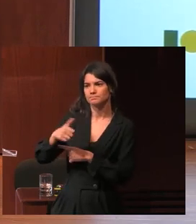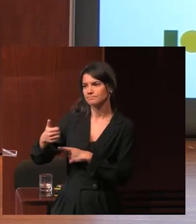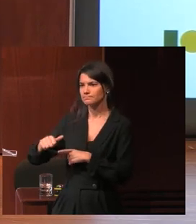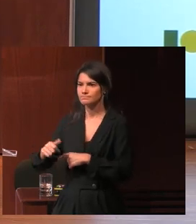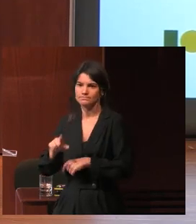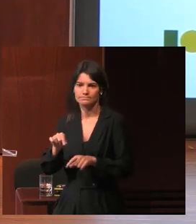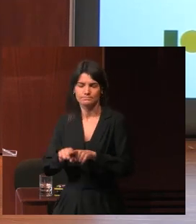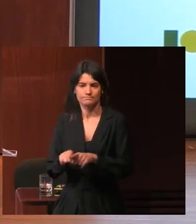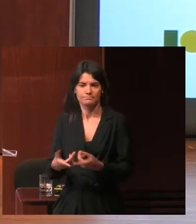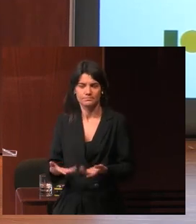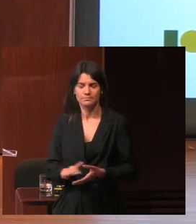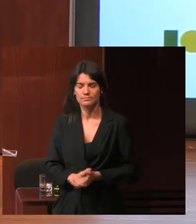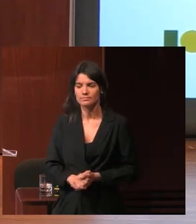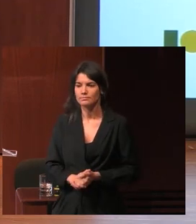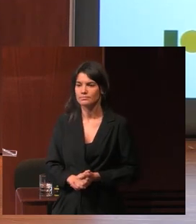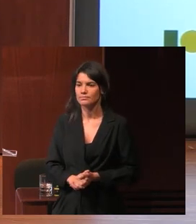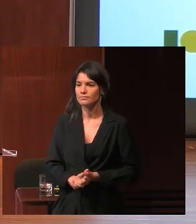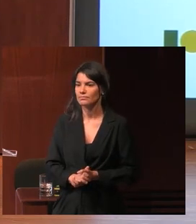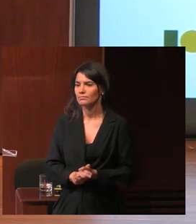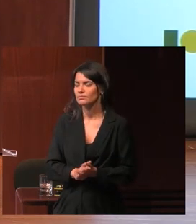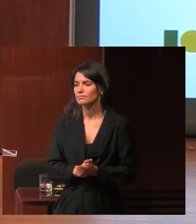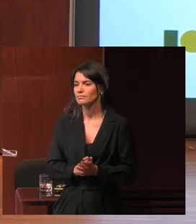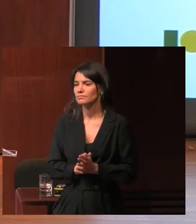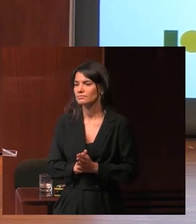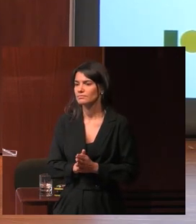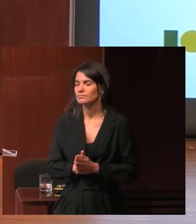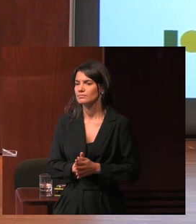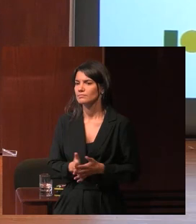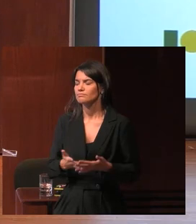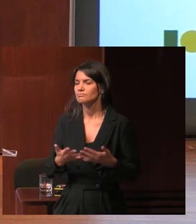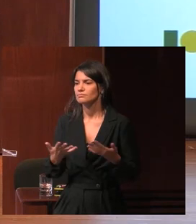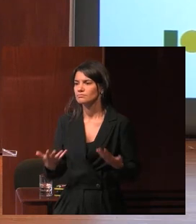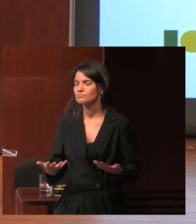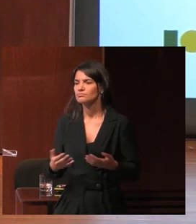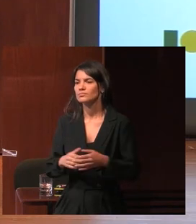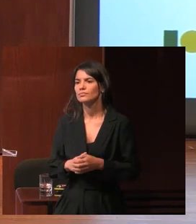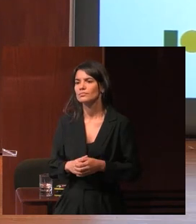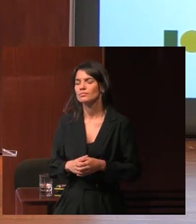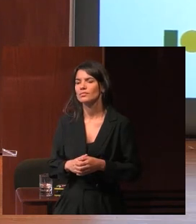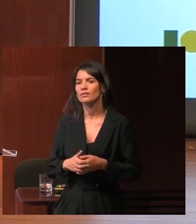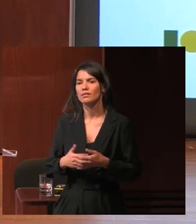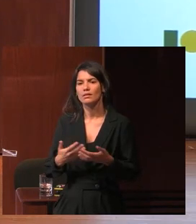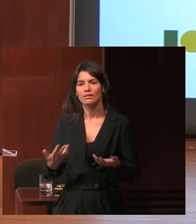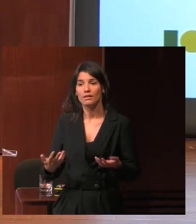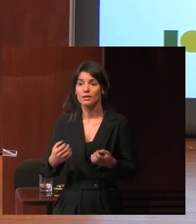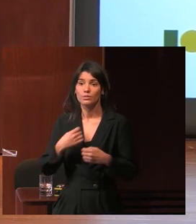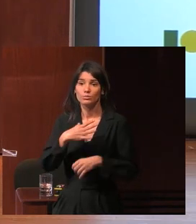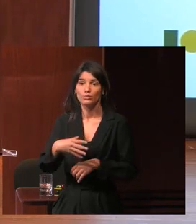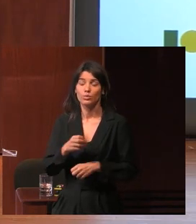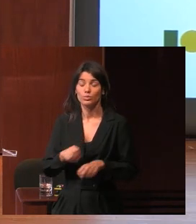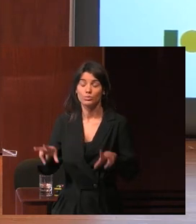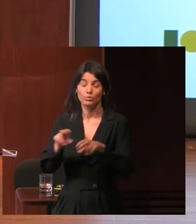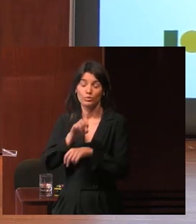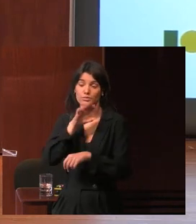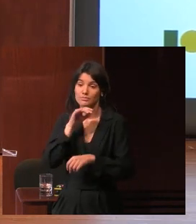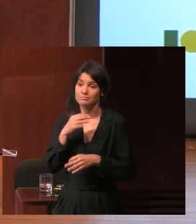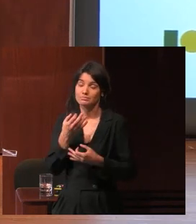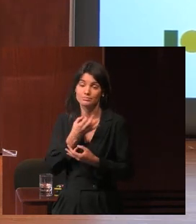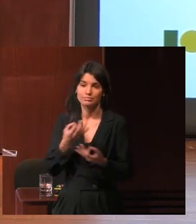And it's a brave new world. Well, our time is gone. Thank you very much, Barbara, for your